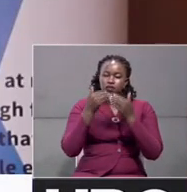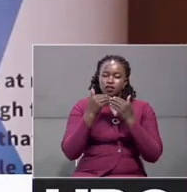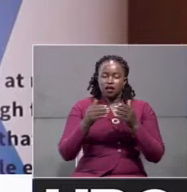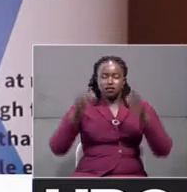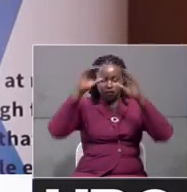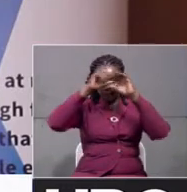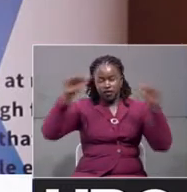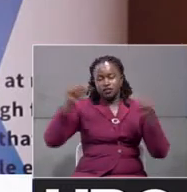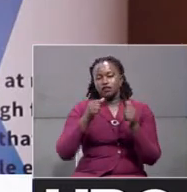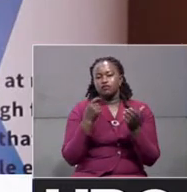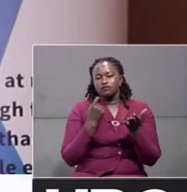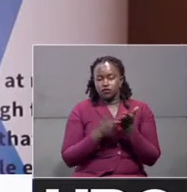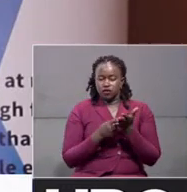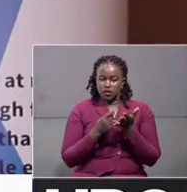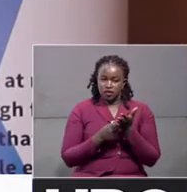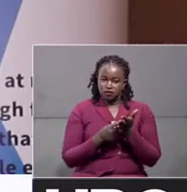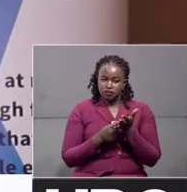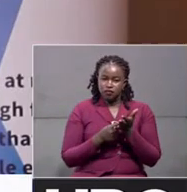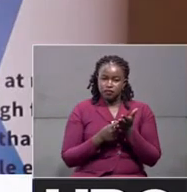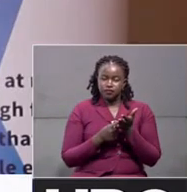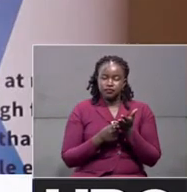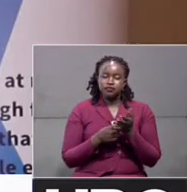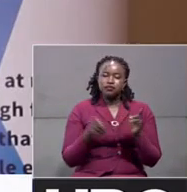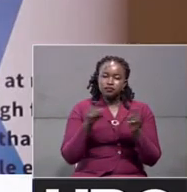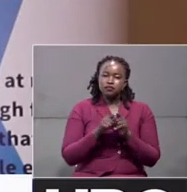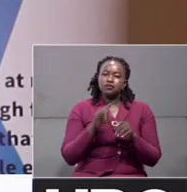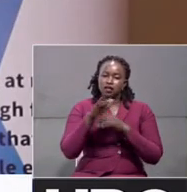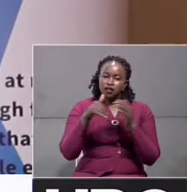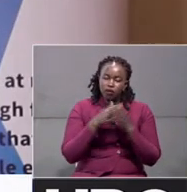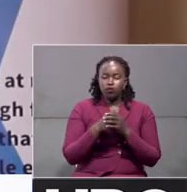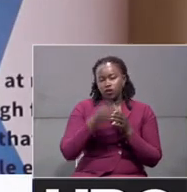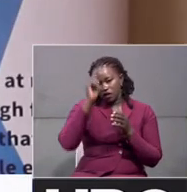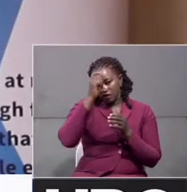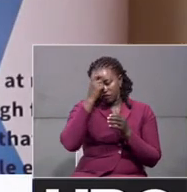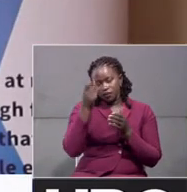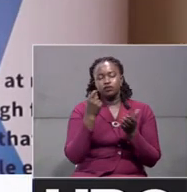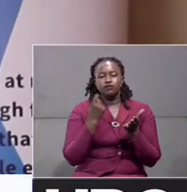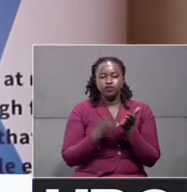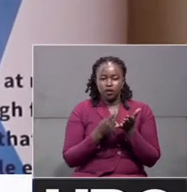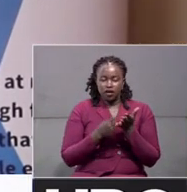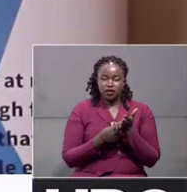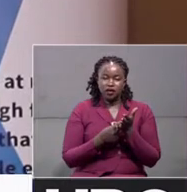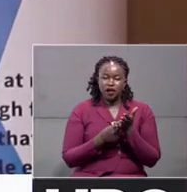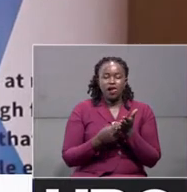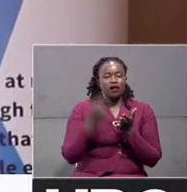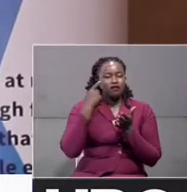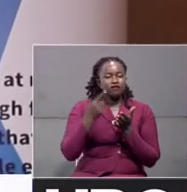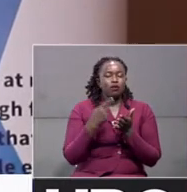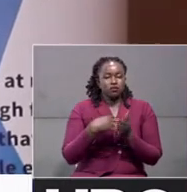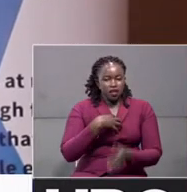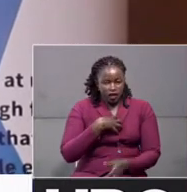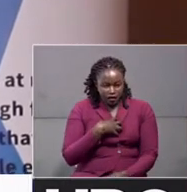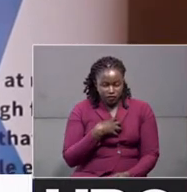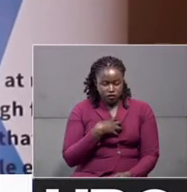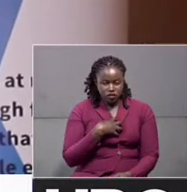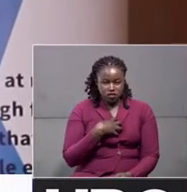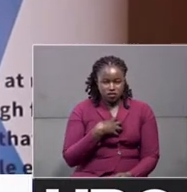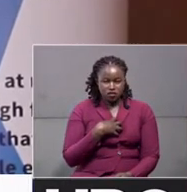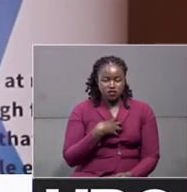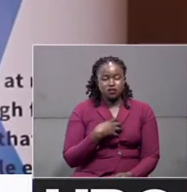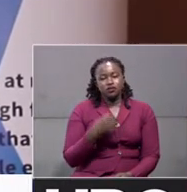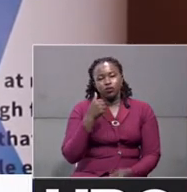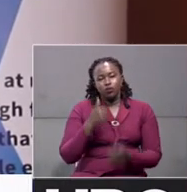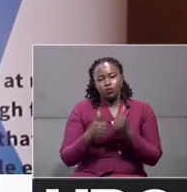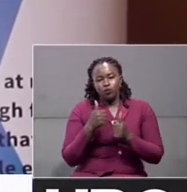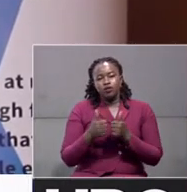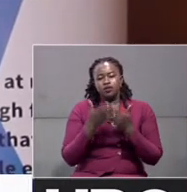the Republic of Uganda, and the entire government of Uganda for the efforts which